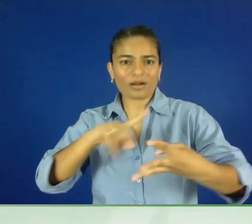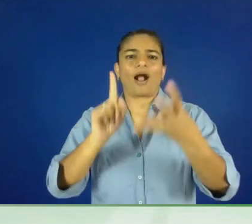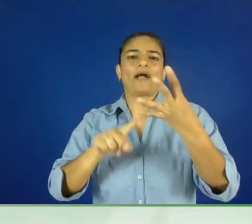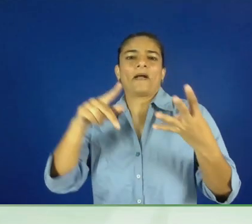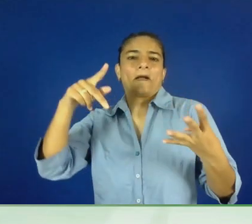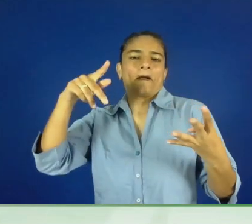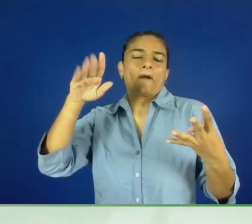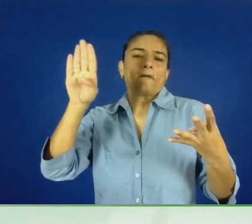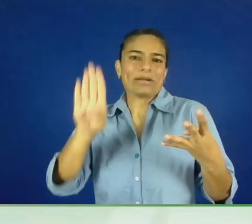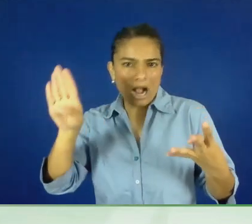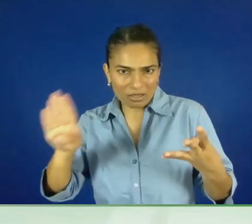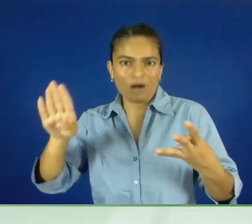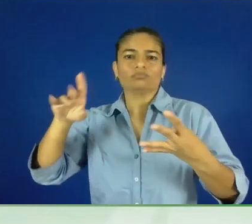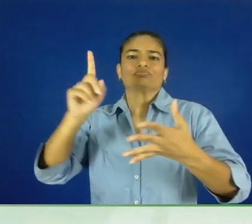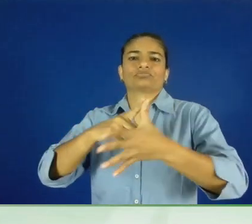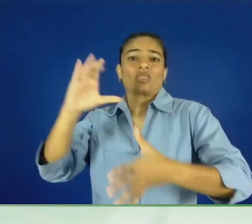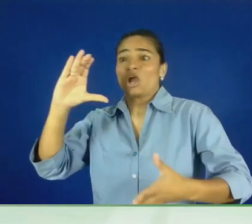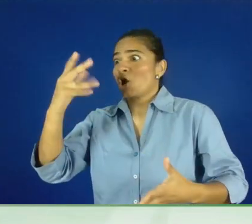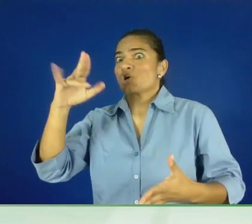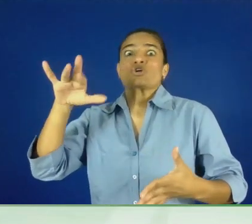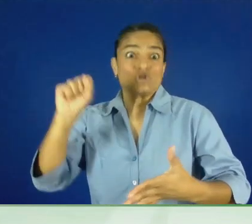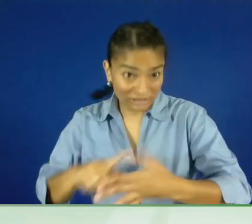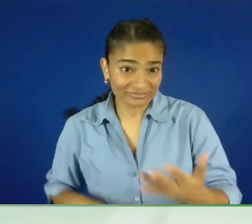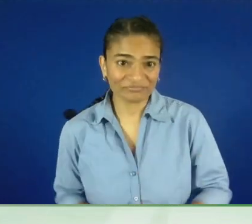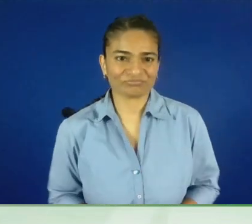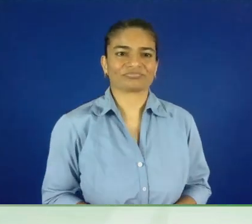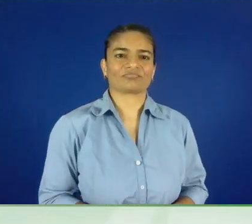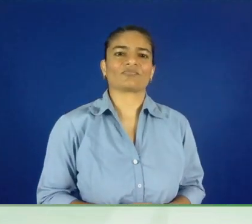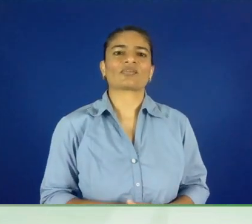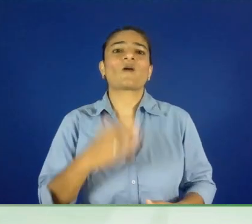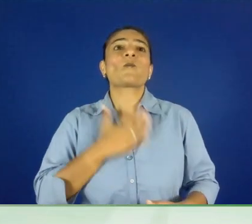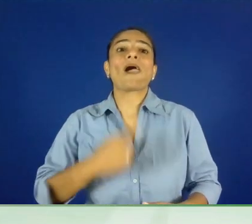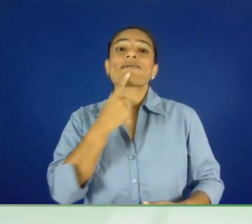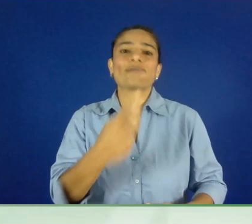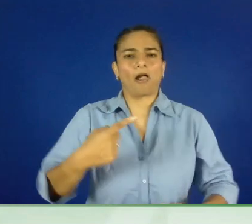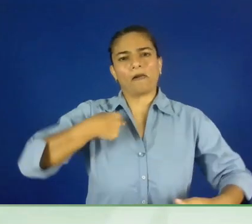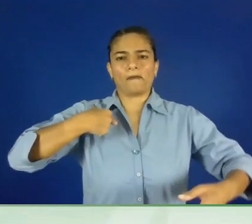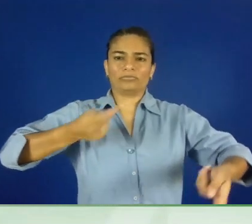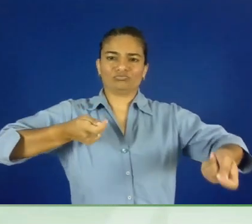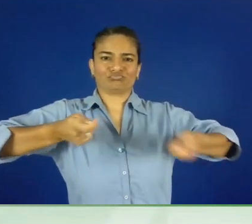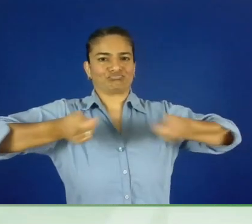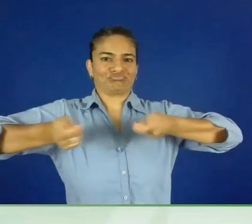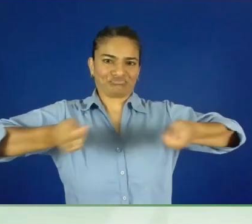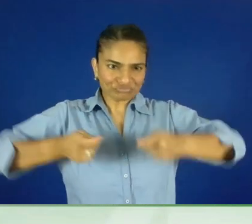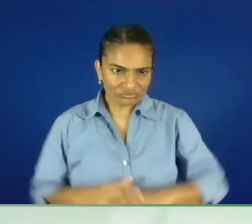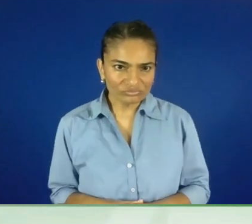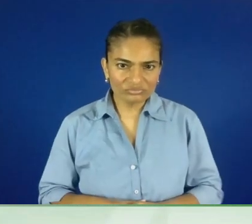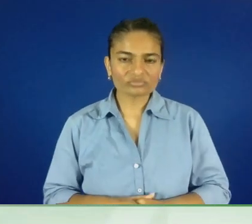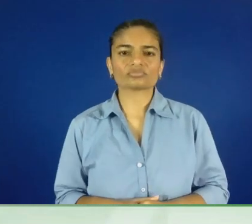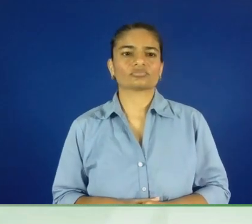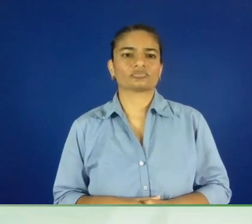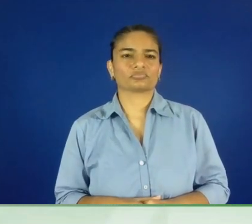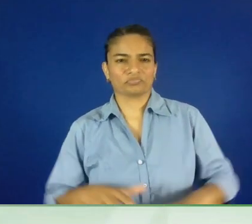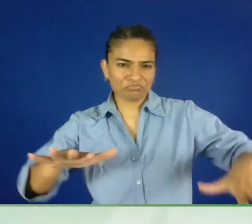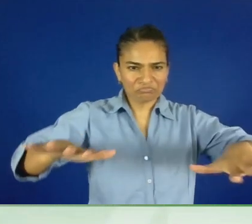I just wanted to say that I'm chairing it today, and the background to setting this up was a thing we have called the